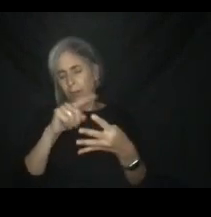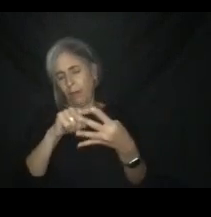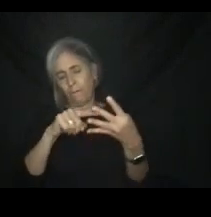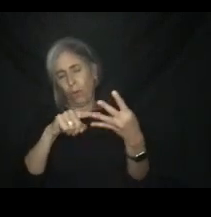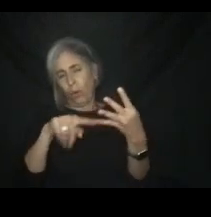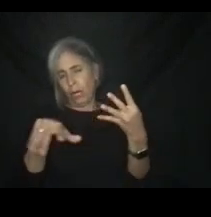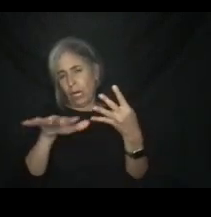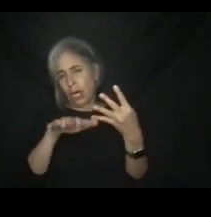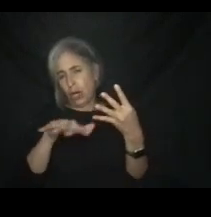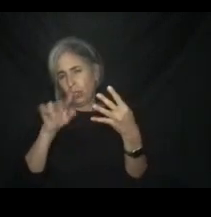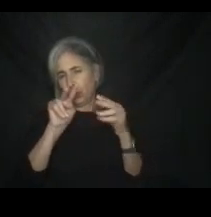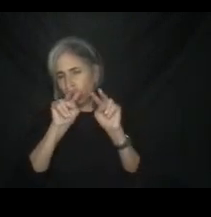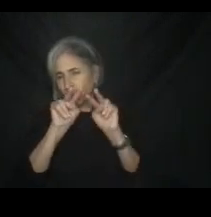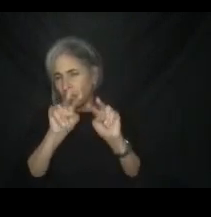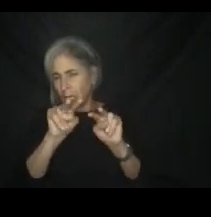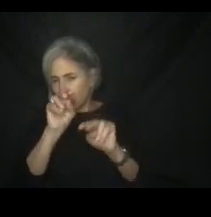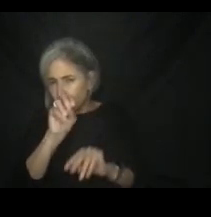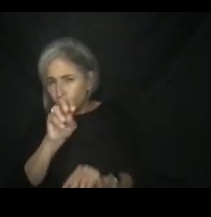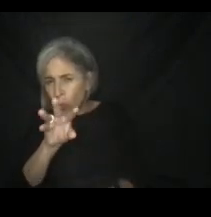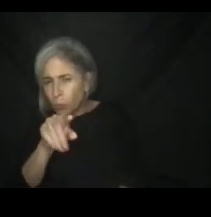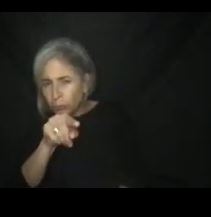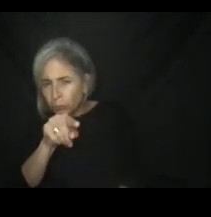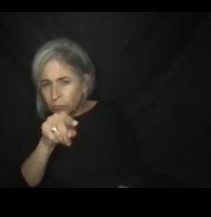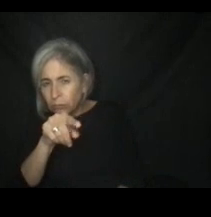in upon.